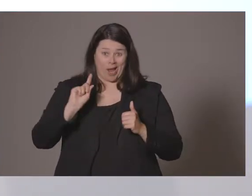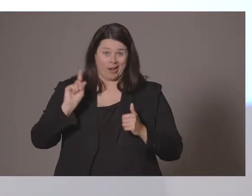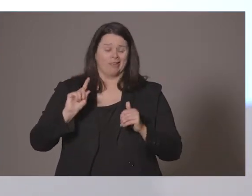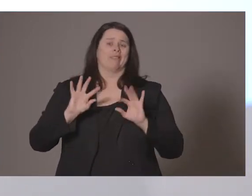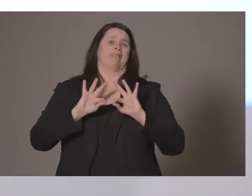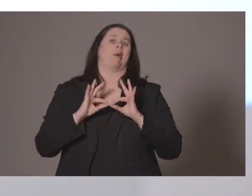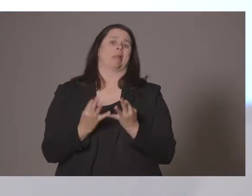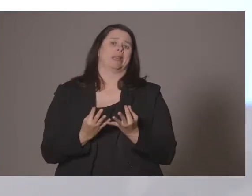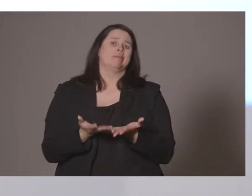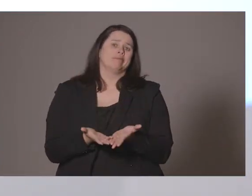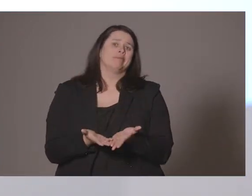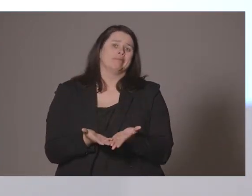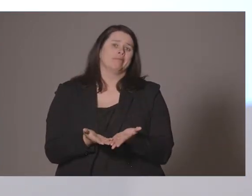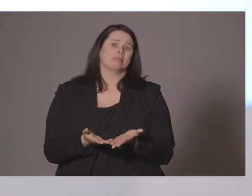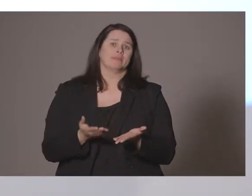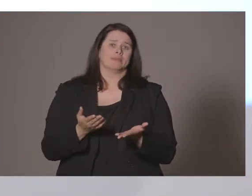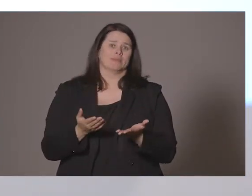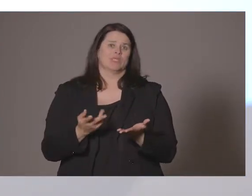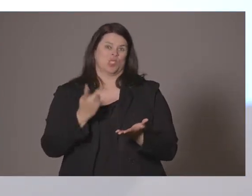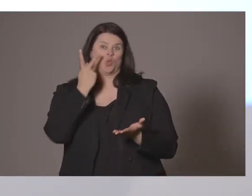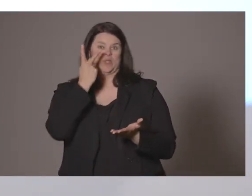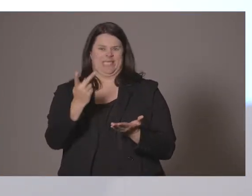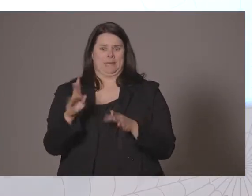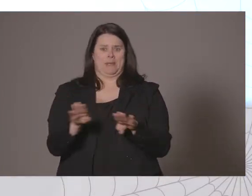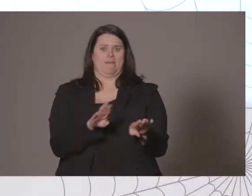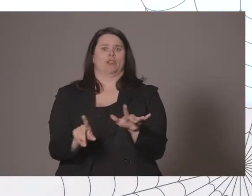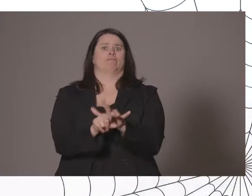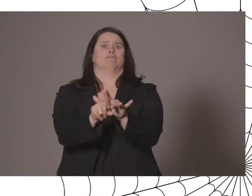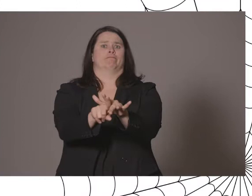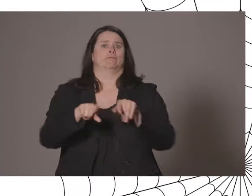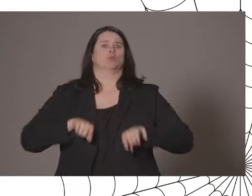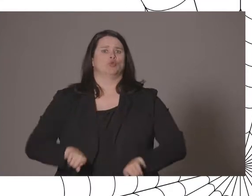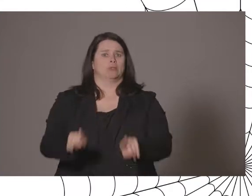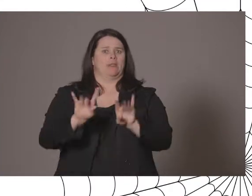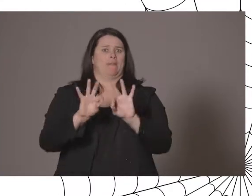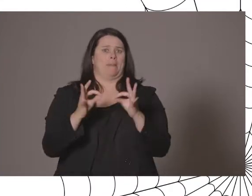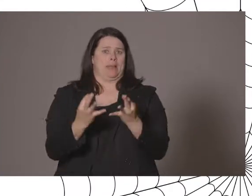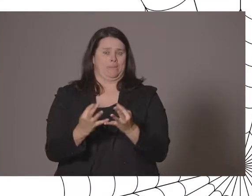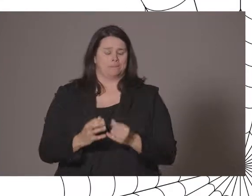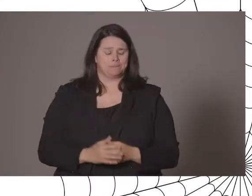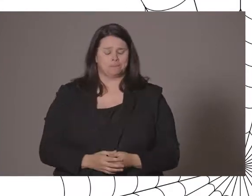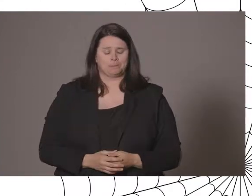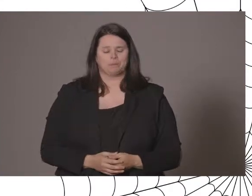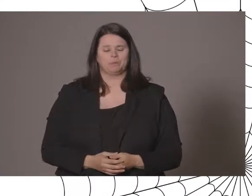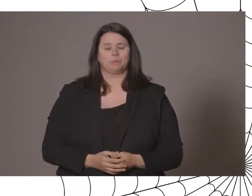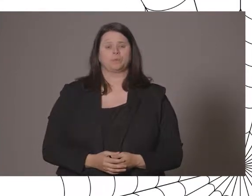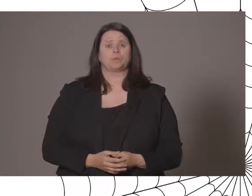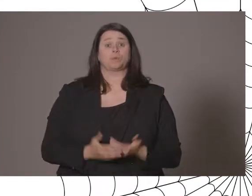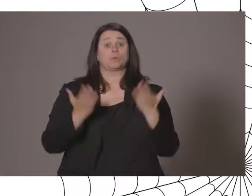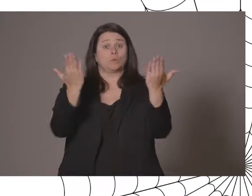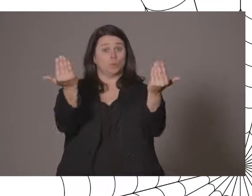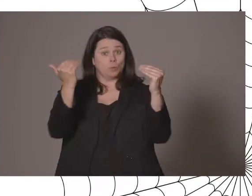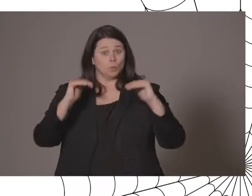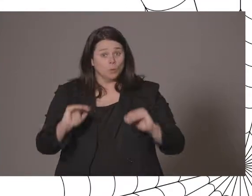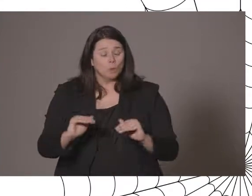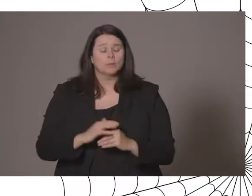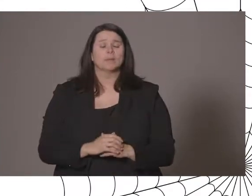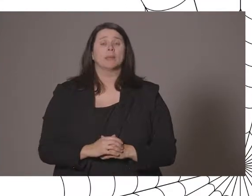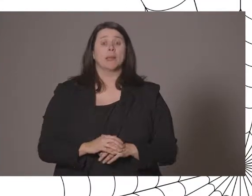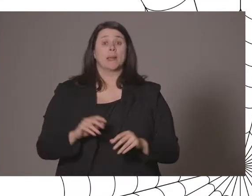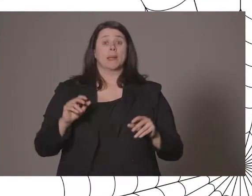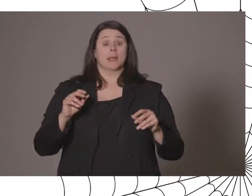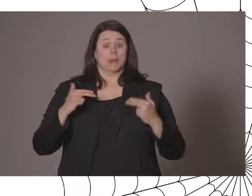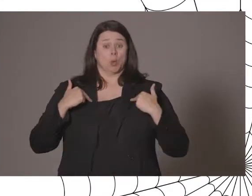And so we'll see that in those contexts especially. The next one is that humans tend to be pleasure-seeking and pain